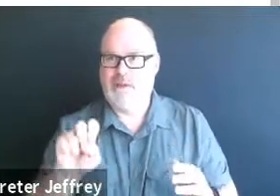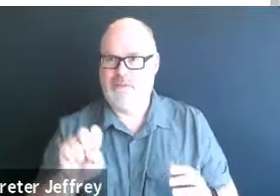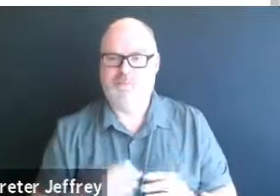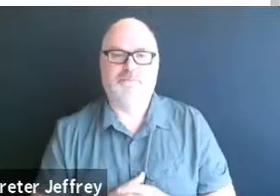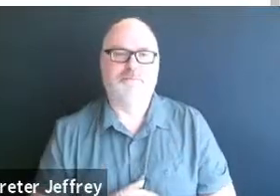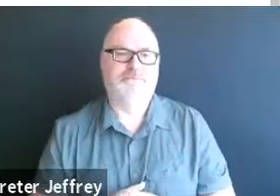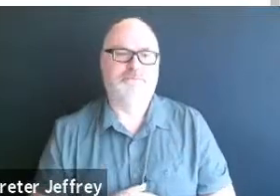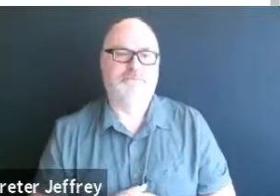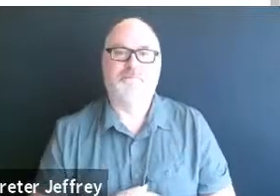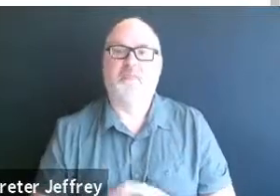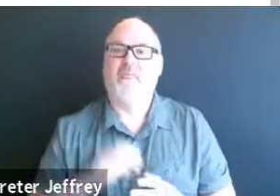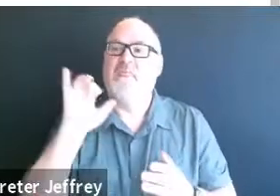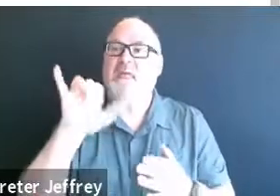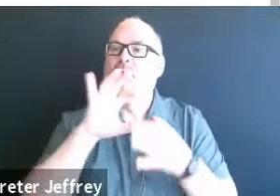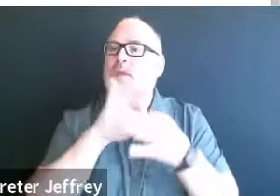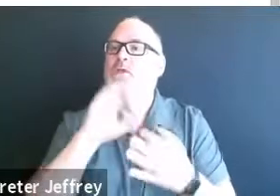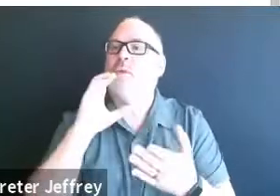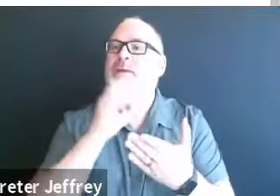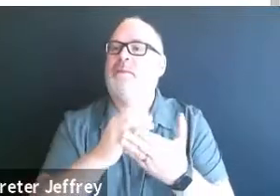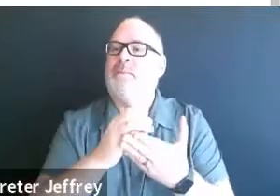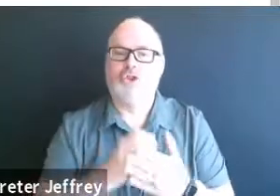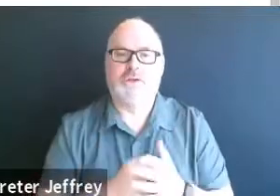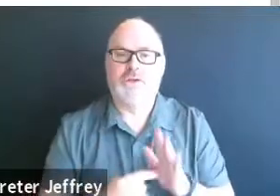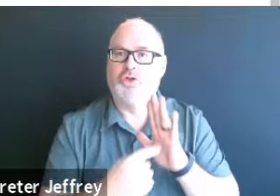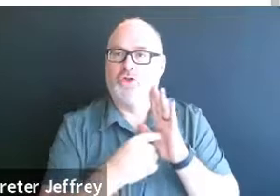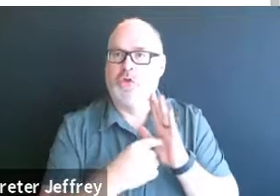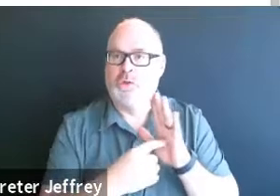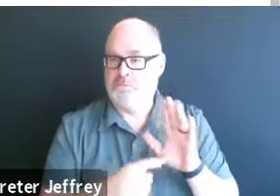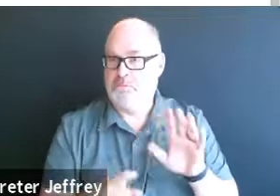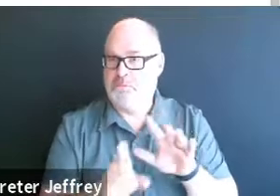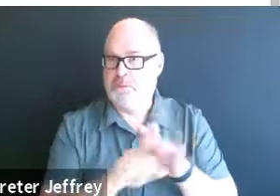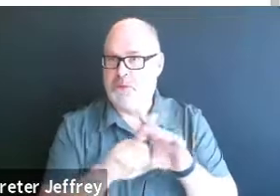So that is images. And that shows on the page like this.